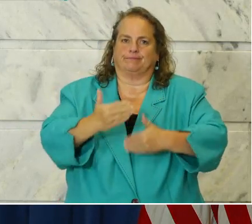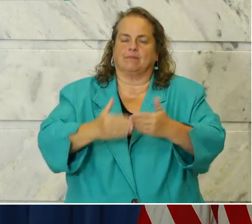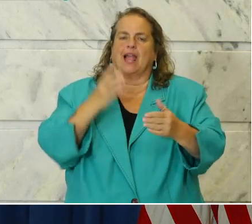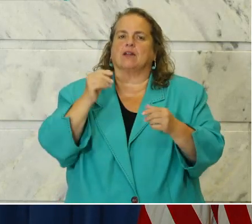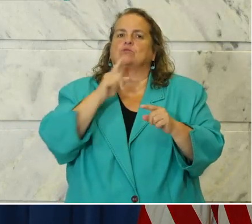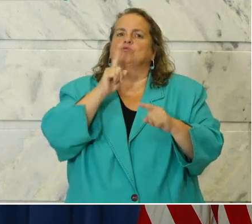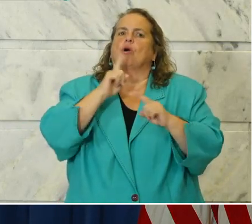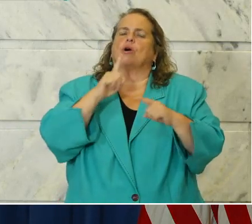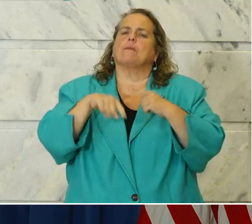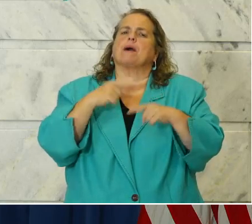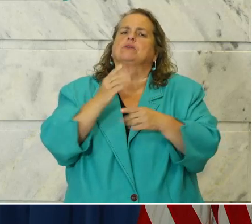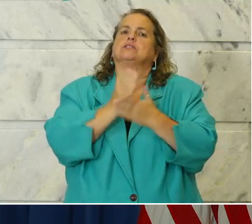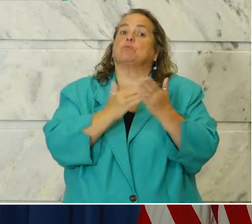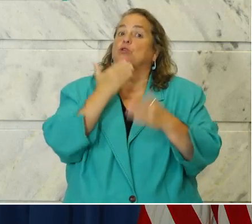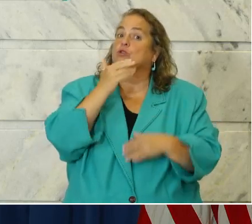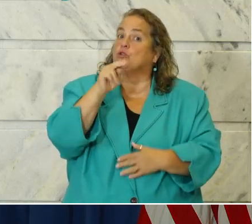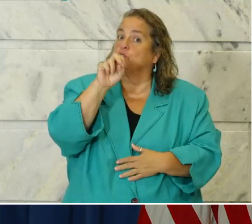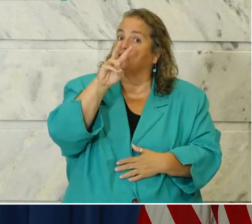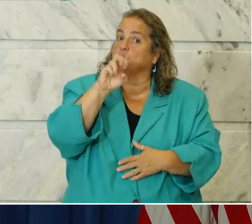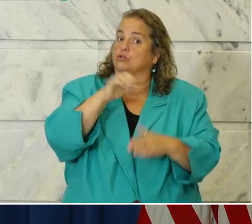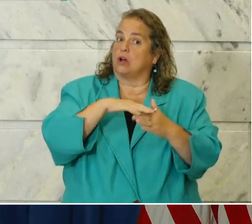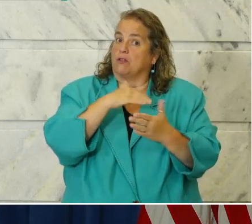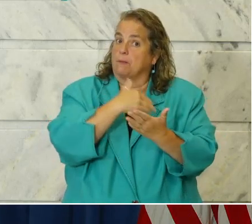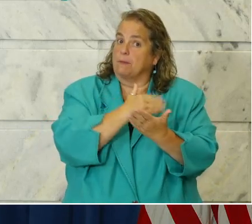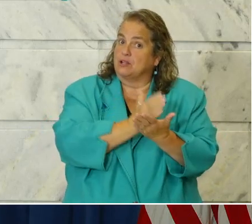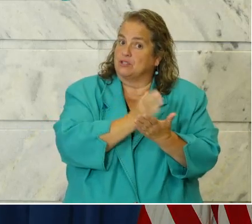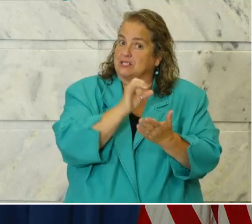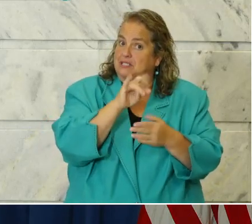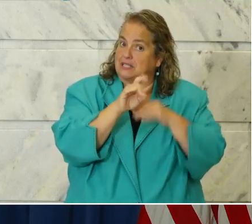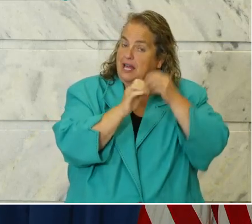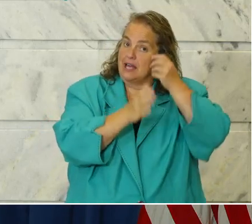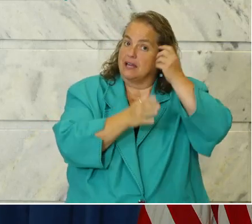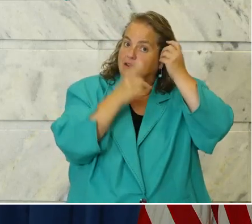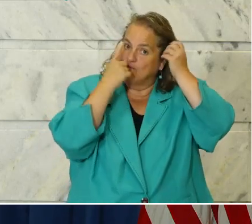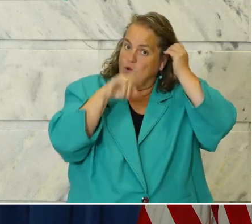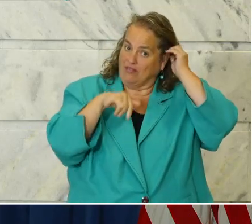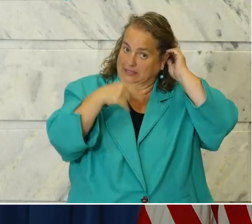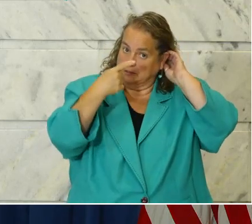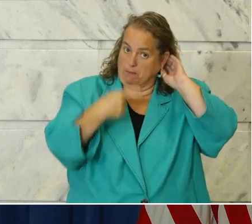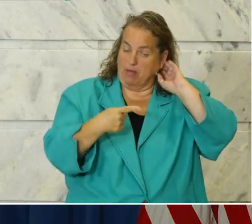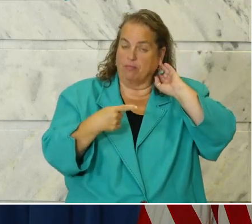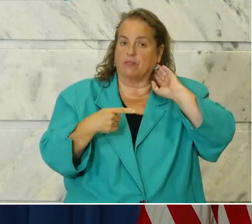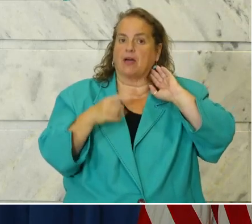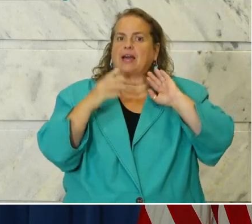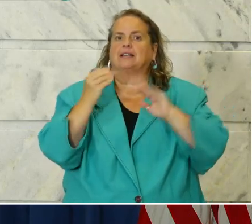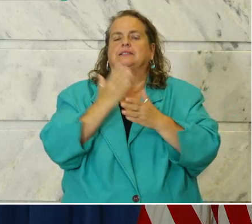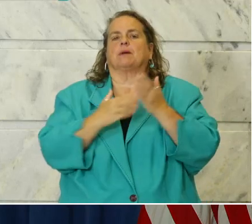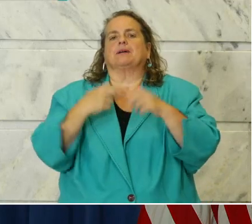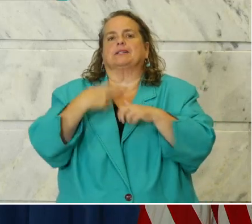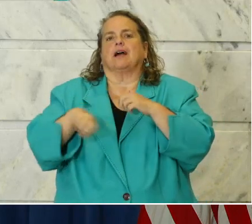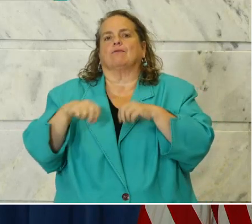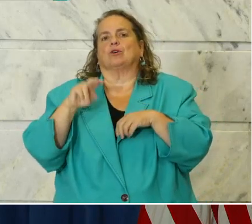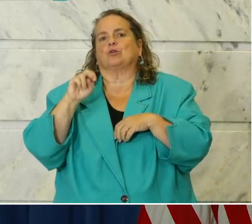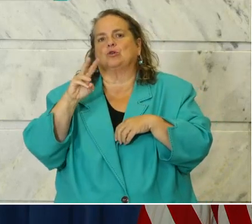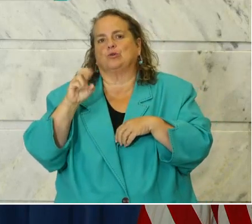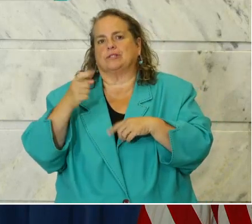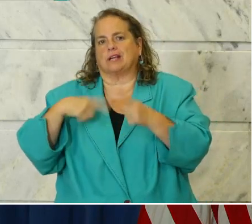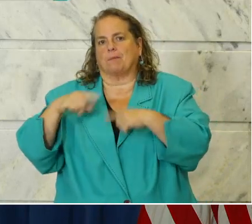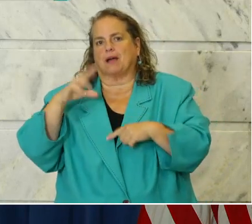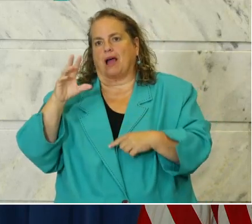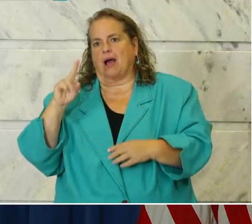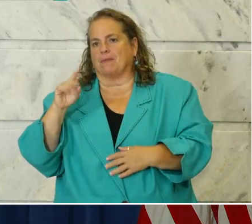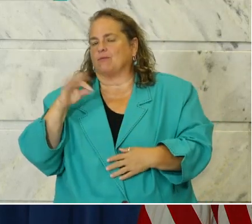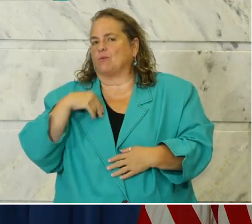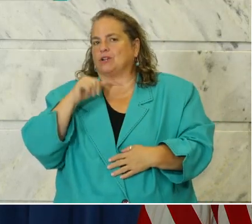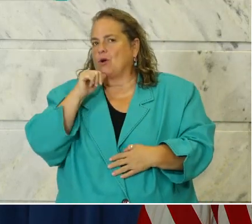about some good news on the budget side, at least for this month, but some tough news coming up if we don't have some action out